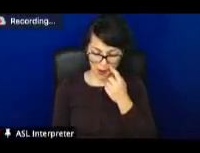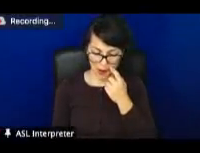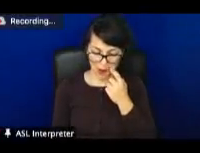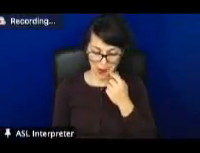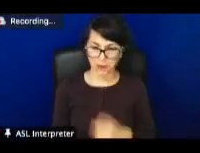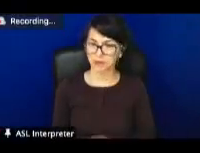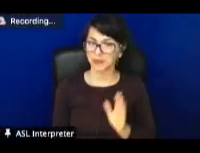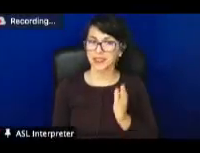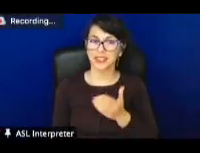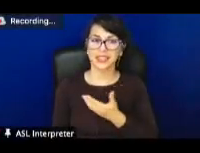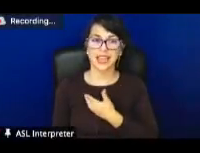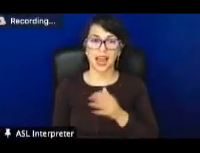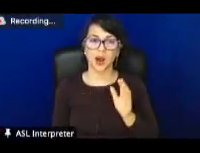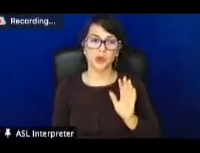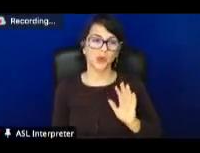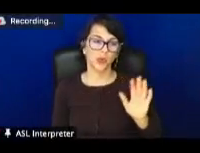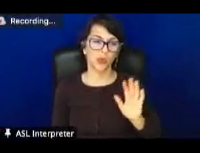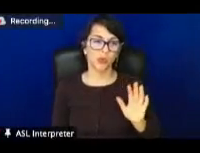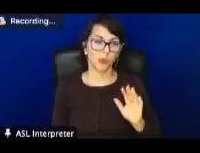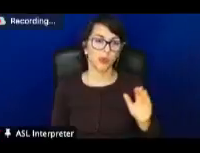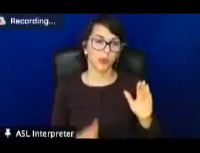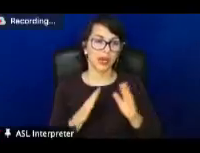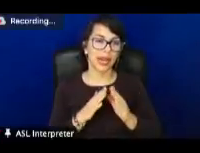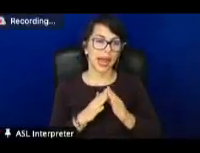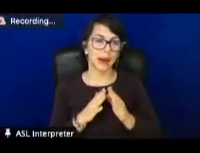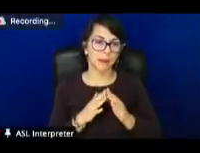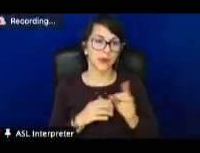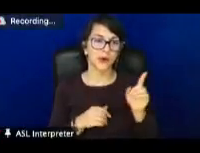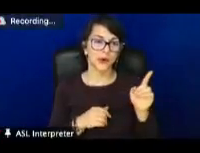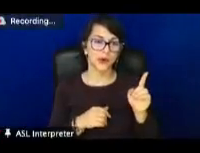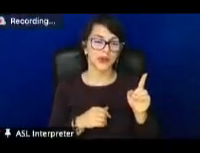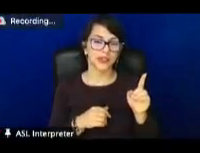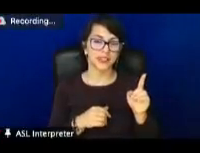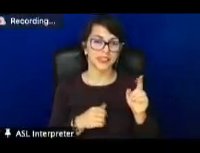Our old neighbors that live up in LA now.